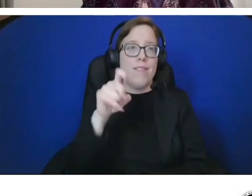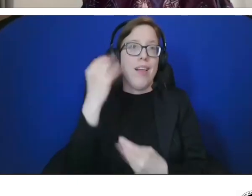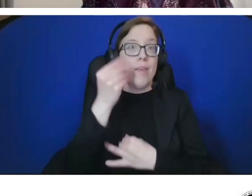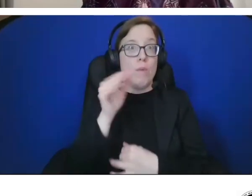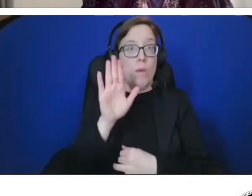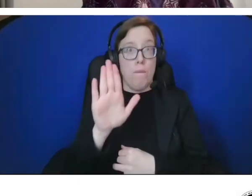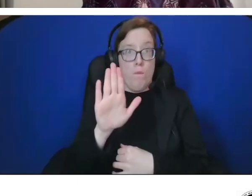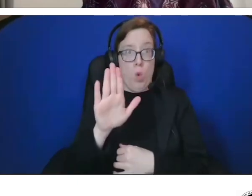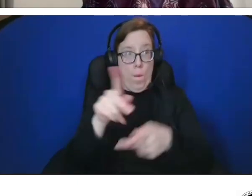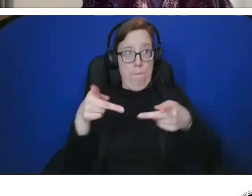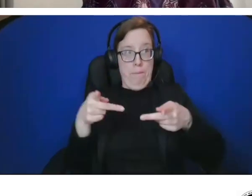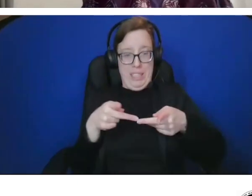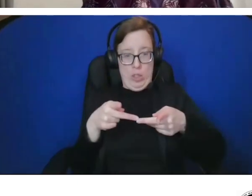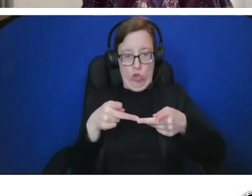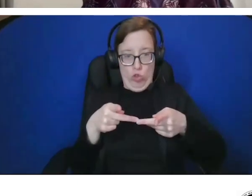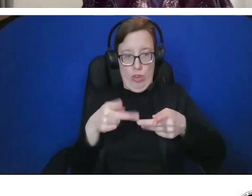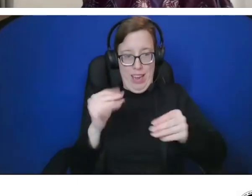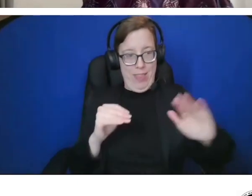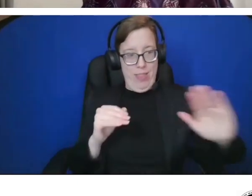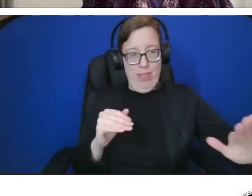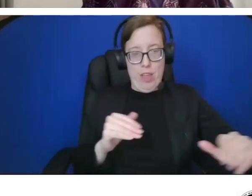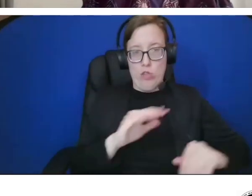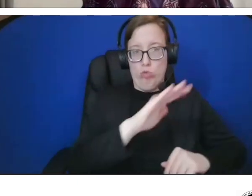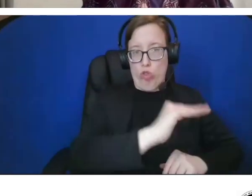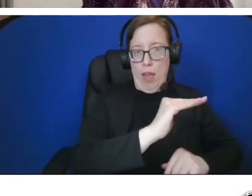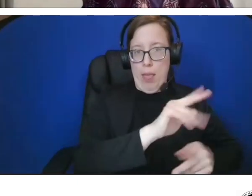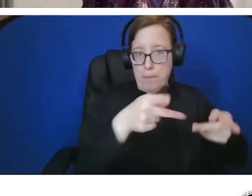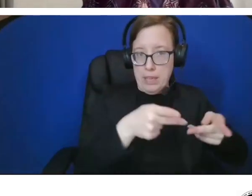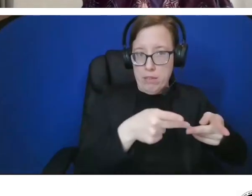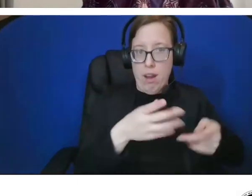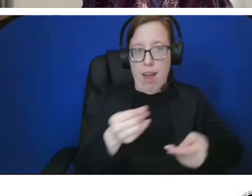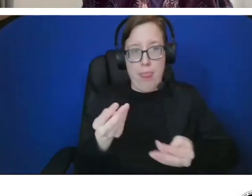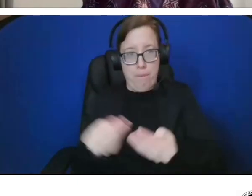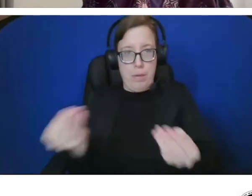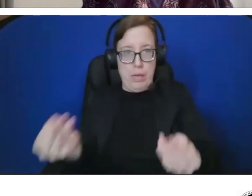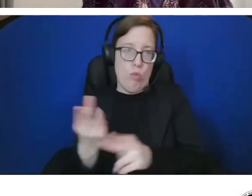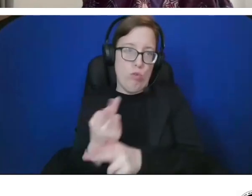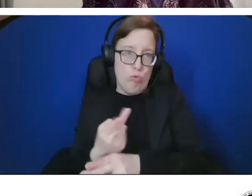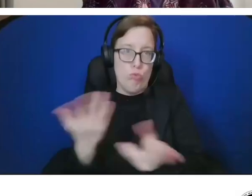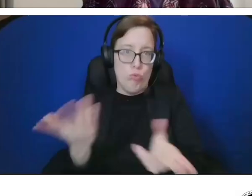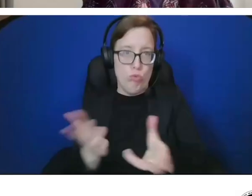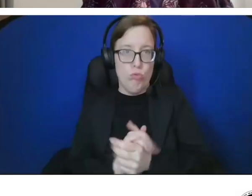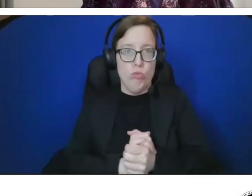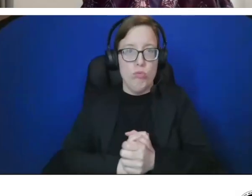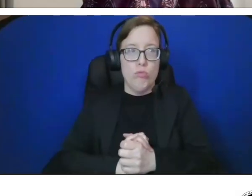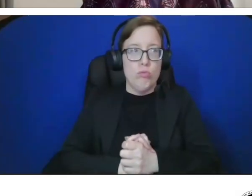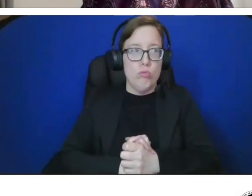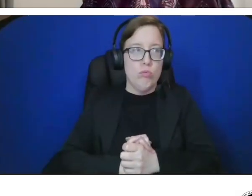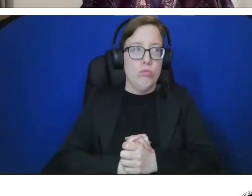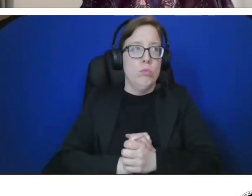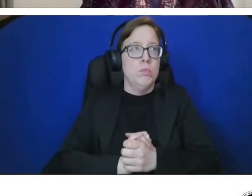to think about your positioning and the child's positioning and the materials.